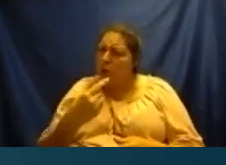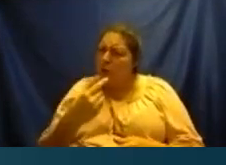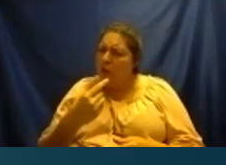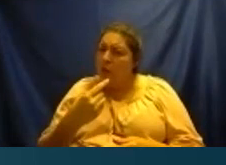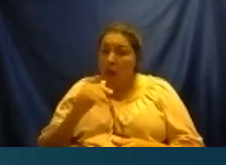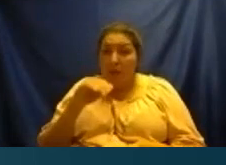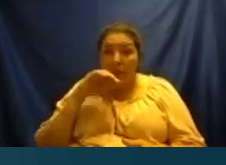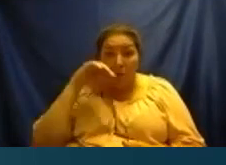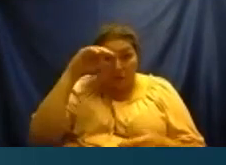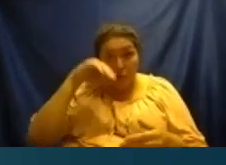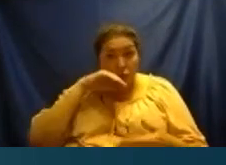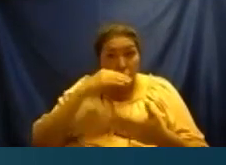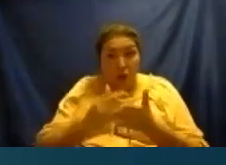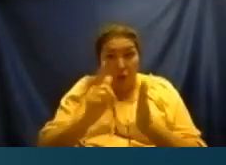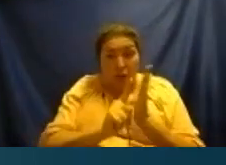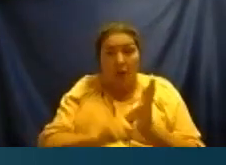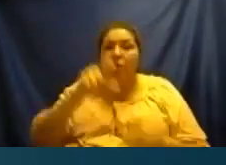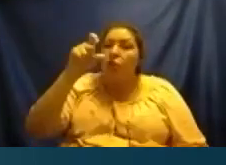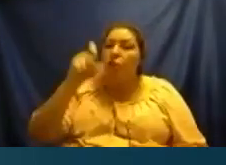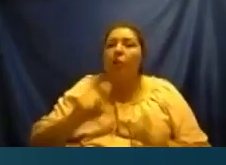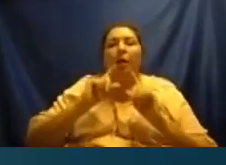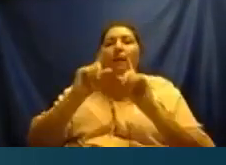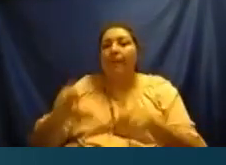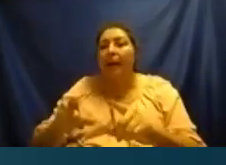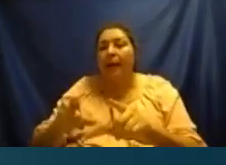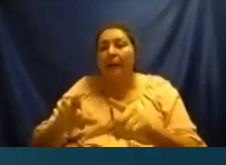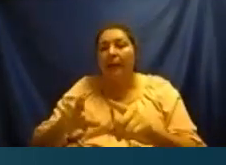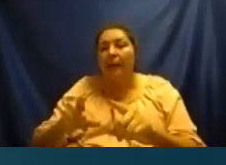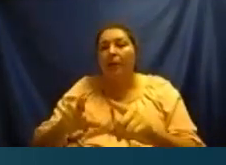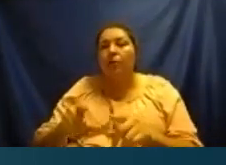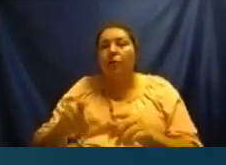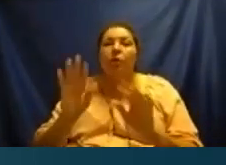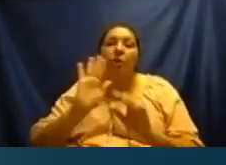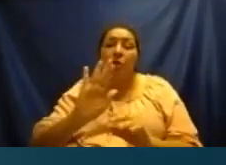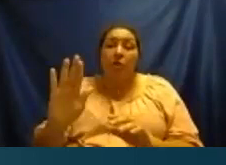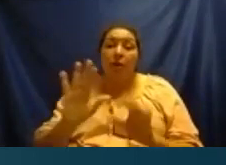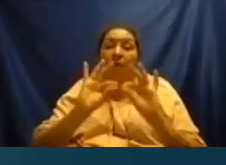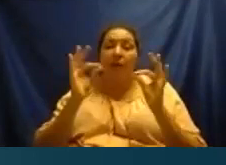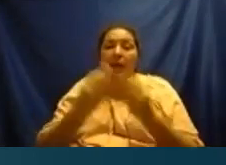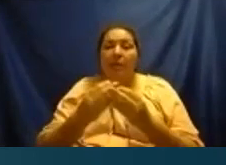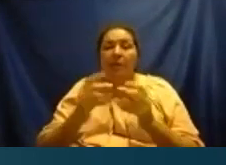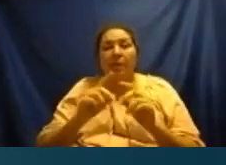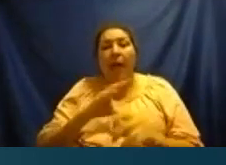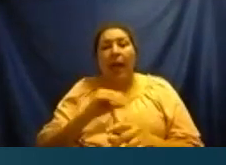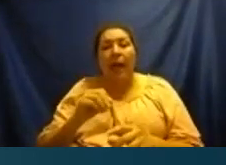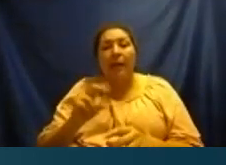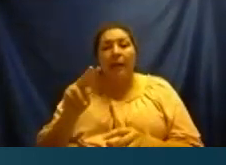gone back to their families, and they didn't. Naomi should have